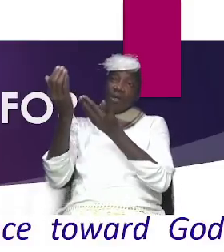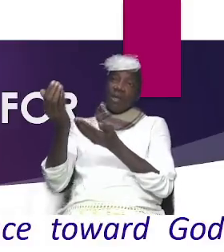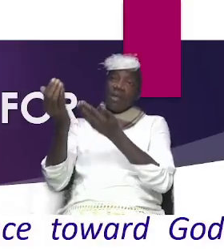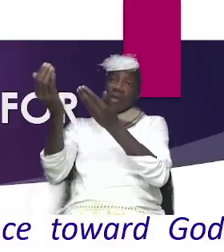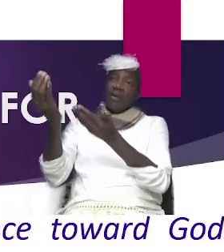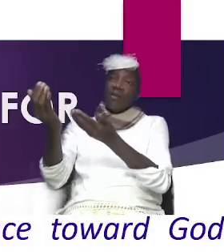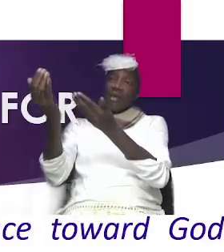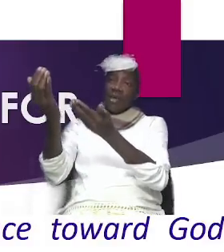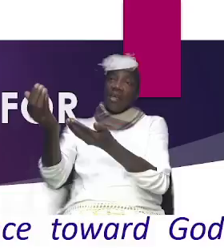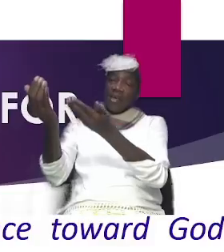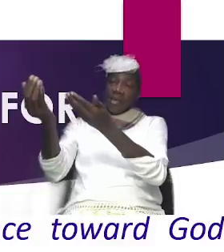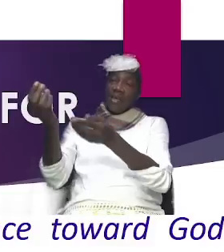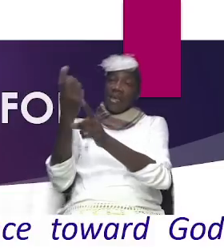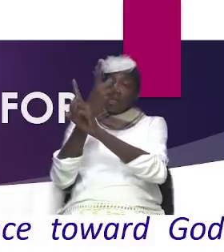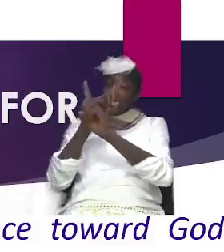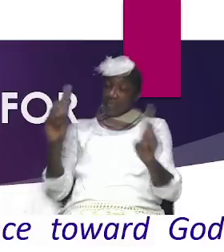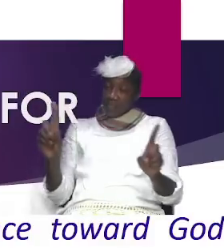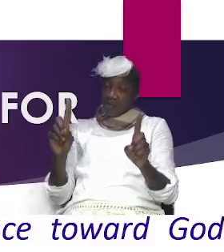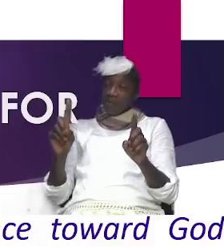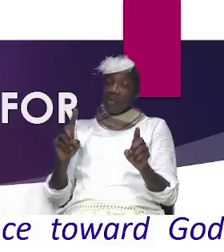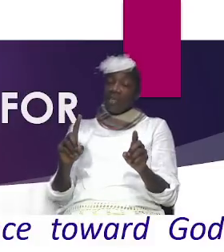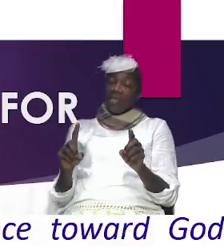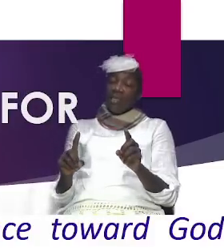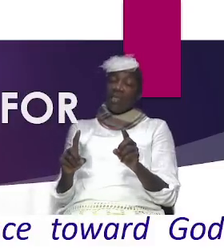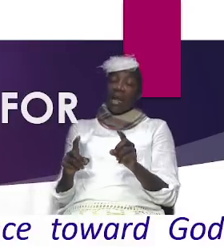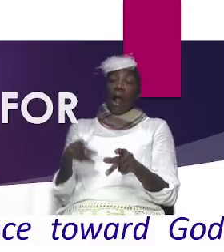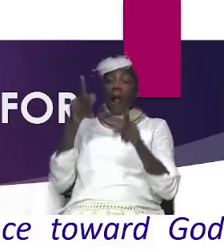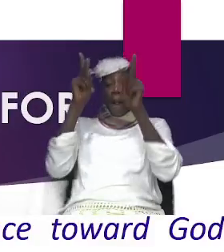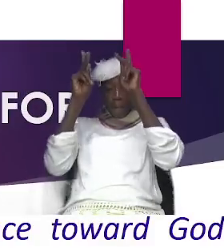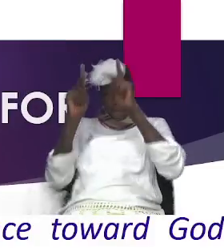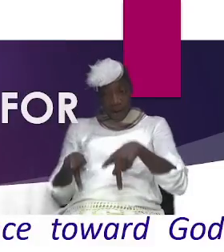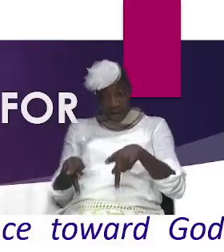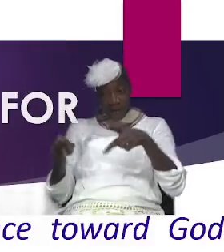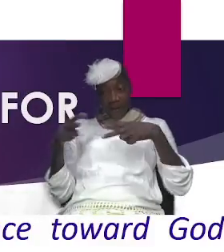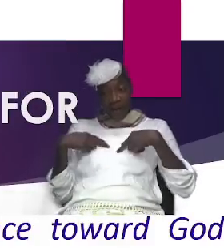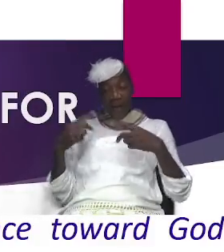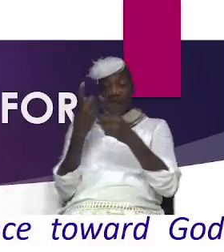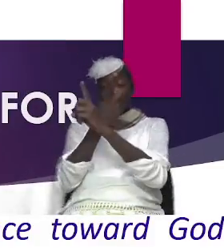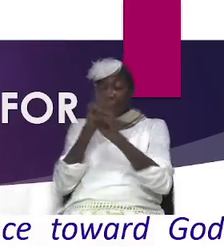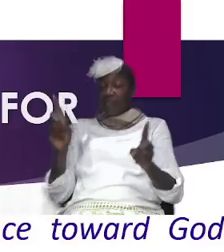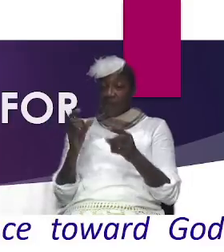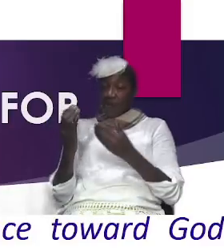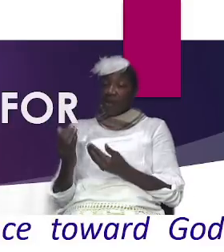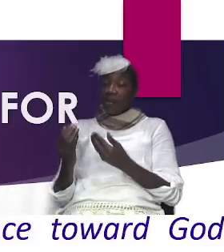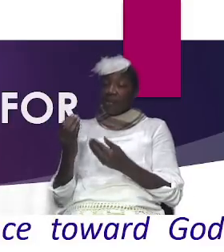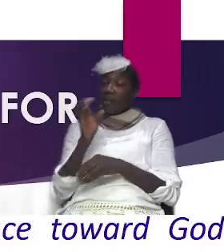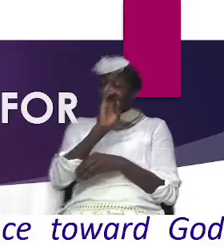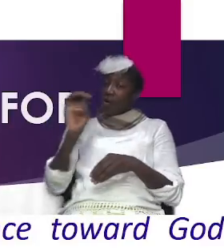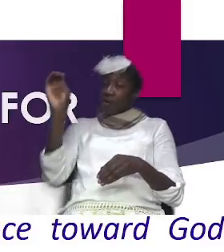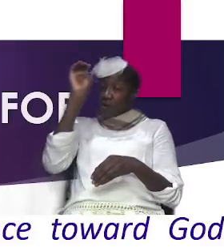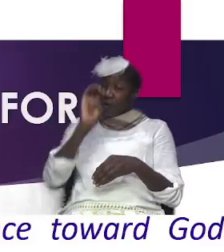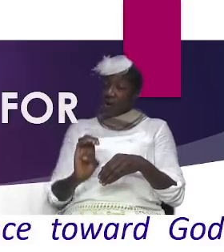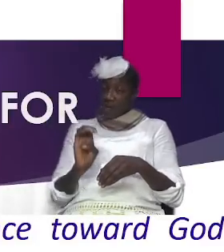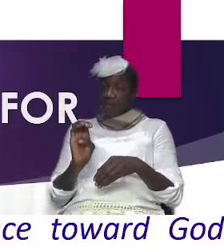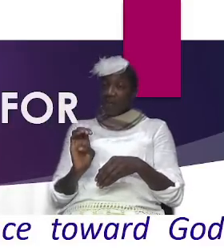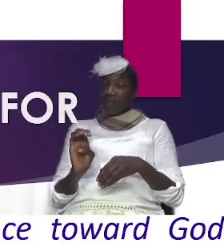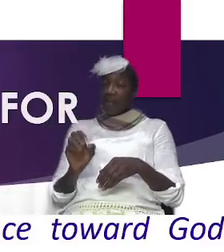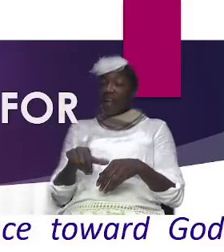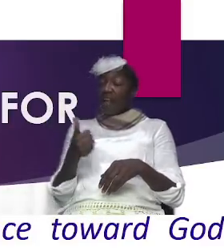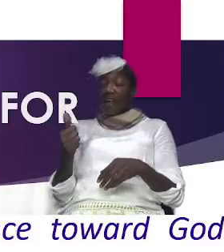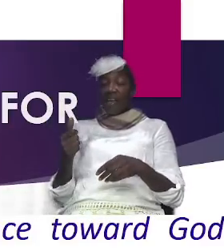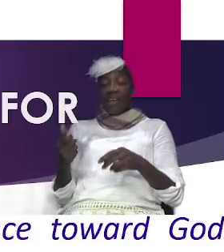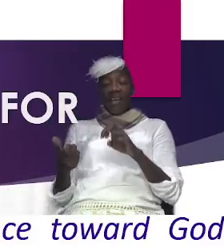folks. But we all have a cross to carry. And any trouble that we would not have if we were